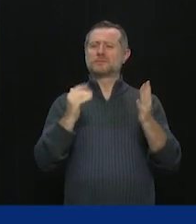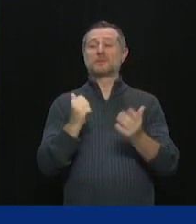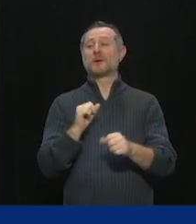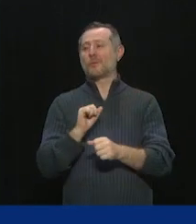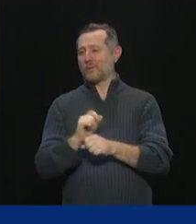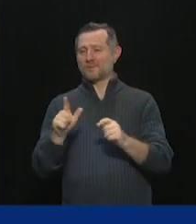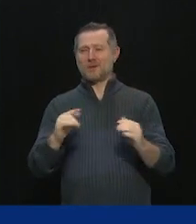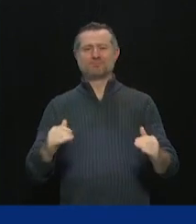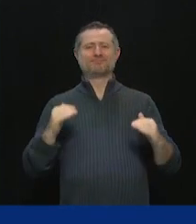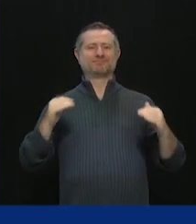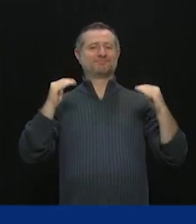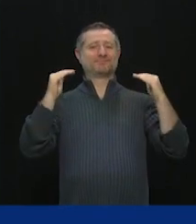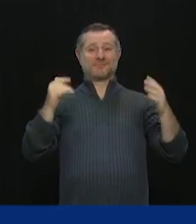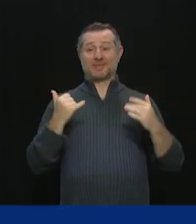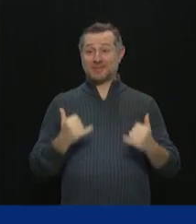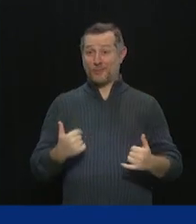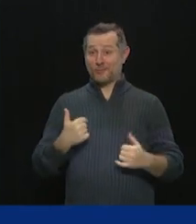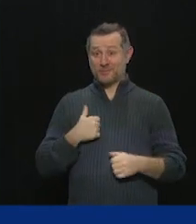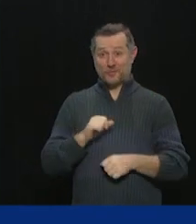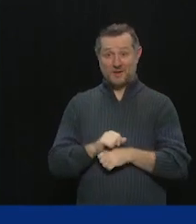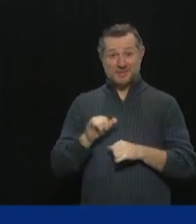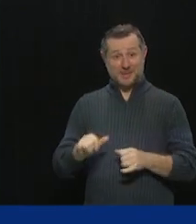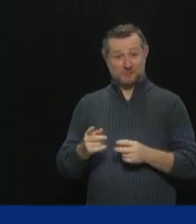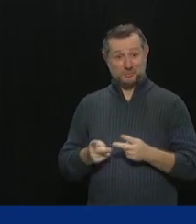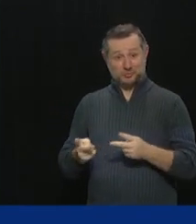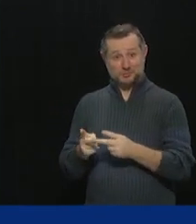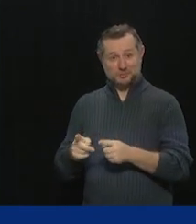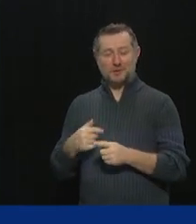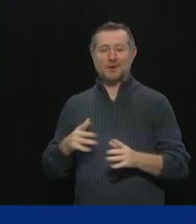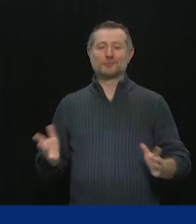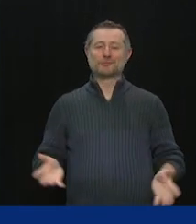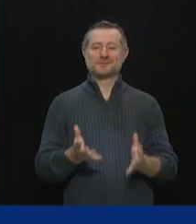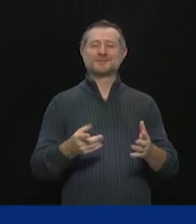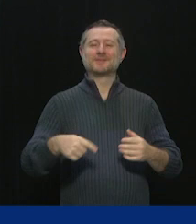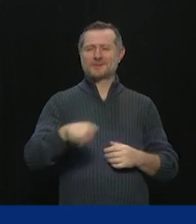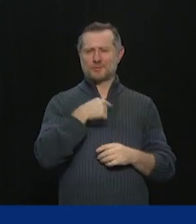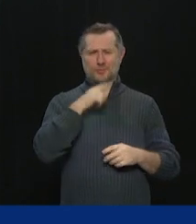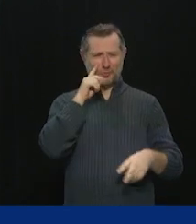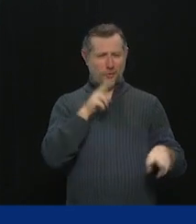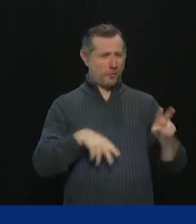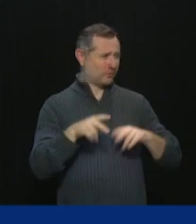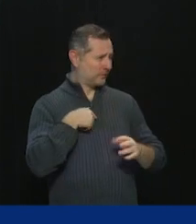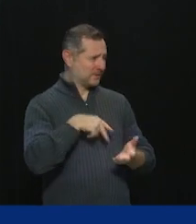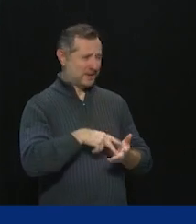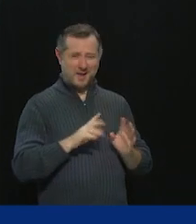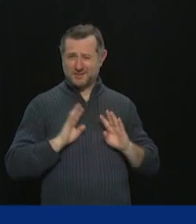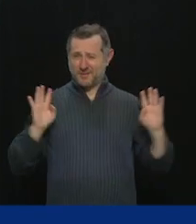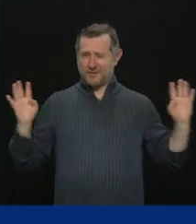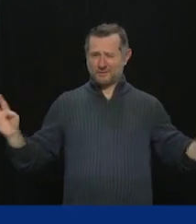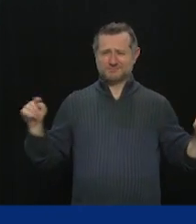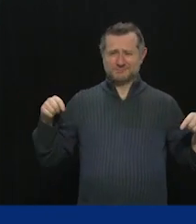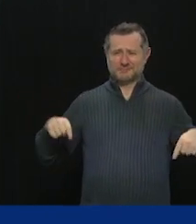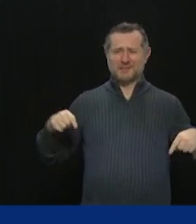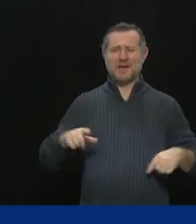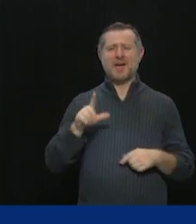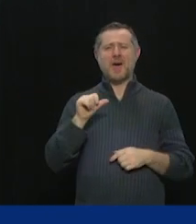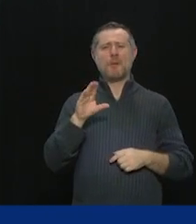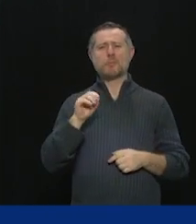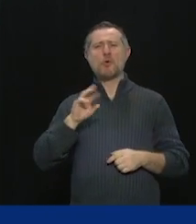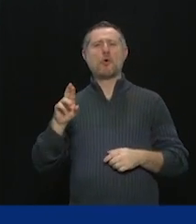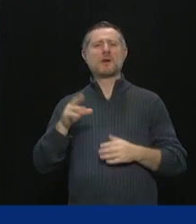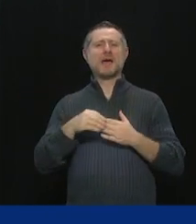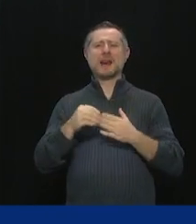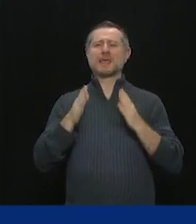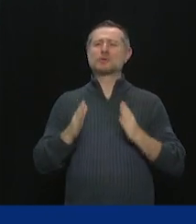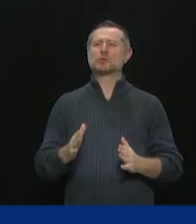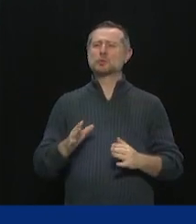us being where we are in our positions? And my friends, the answer when I look at all these friends in labor leaders, men and women, who put themselves out there